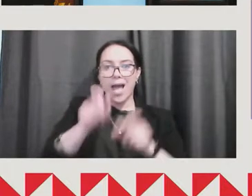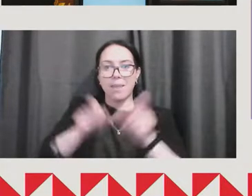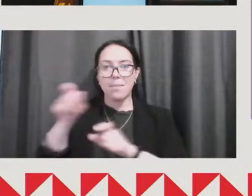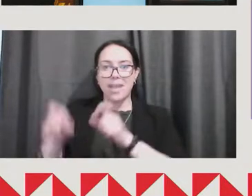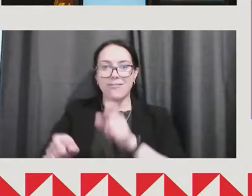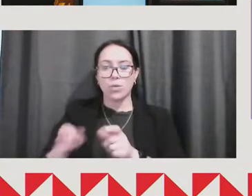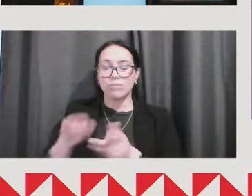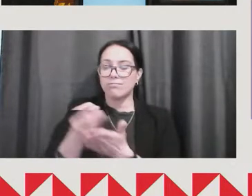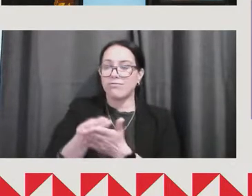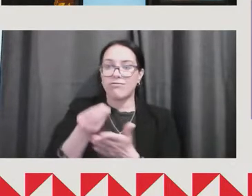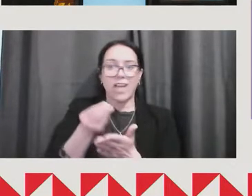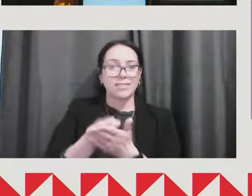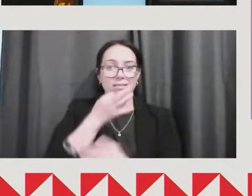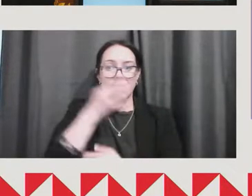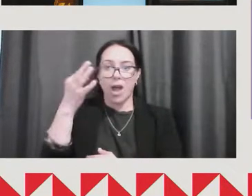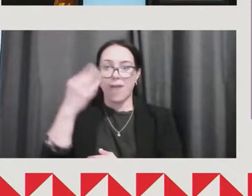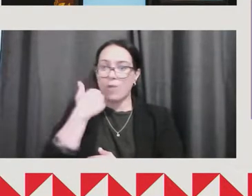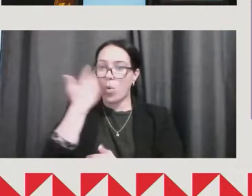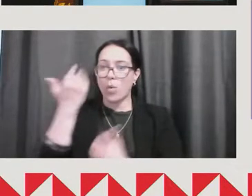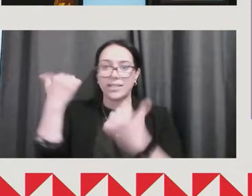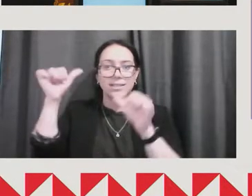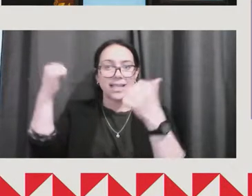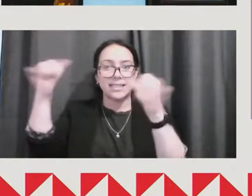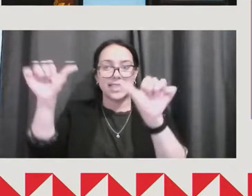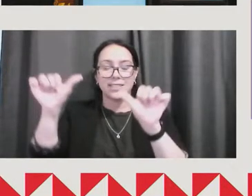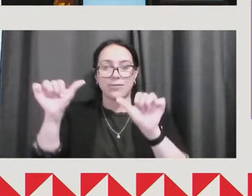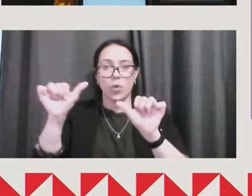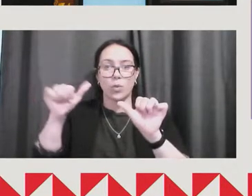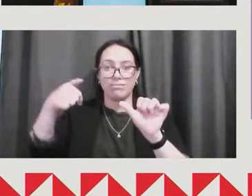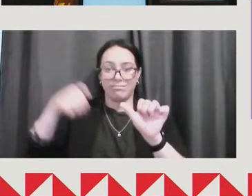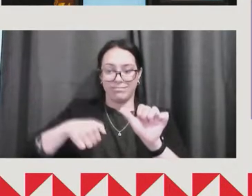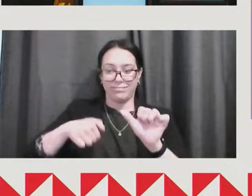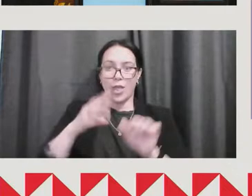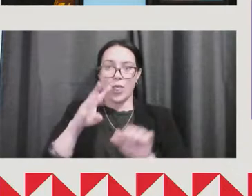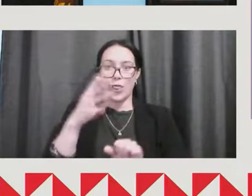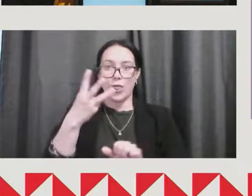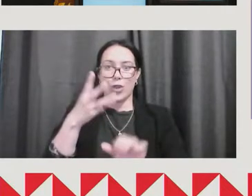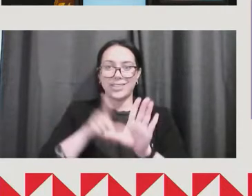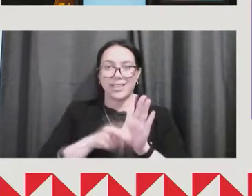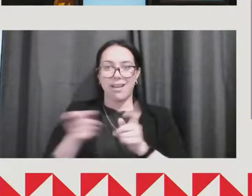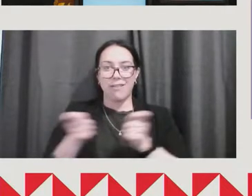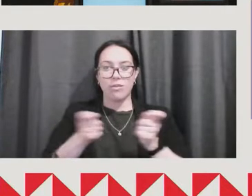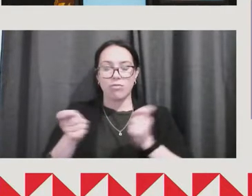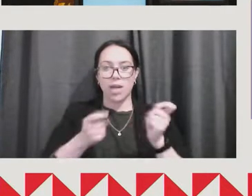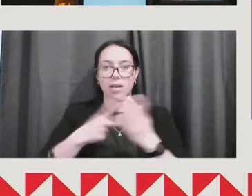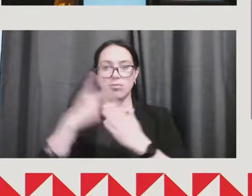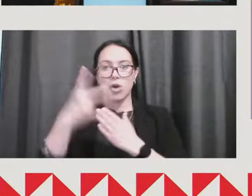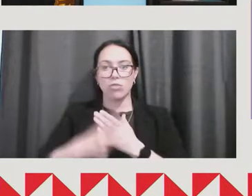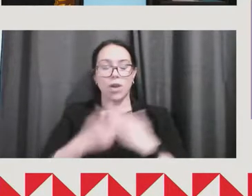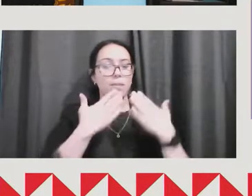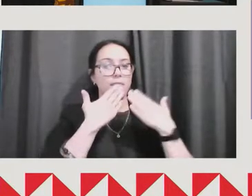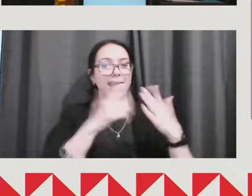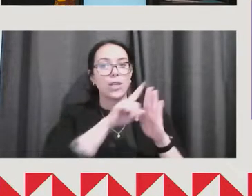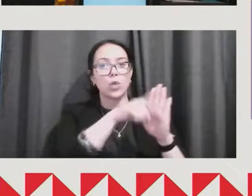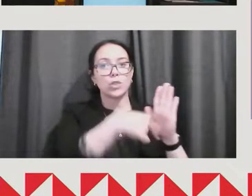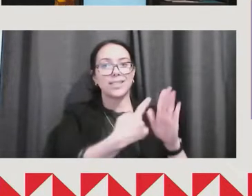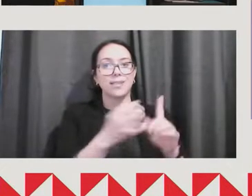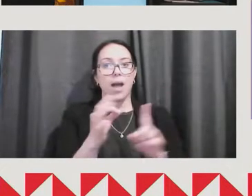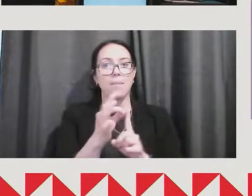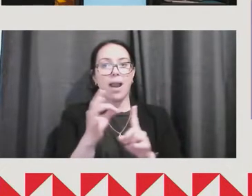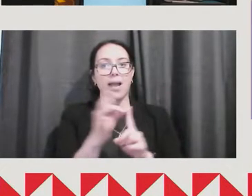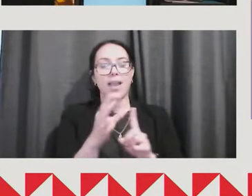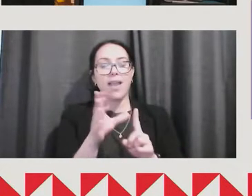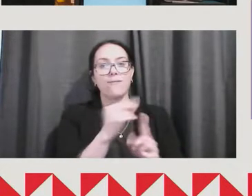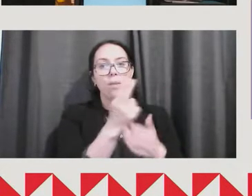successful this is our third year of running this program and I'd like to thank Jessica palawangi from the Arts Foundation again for